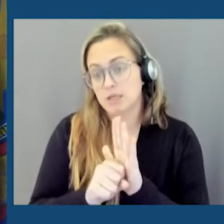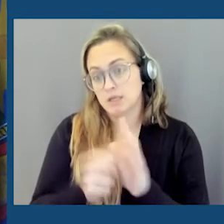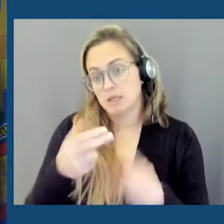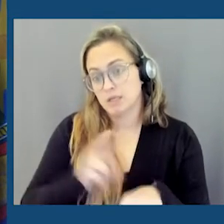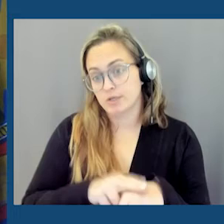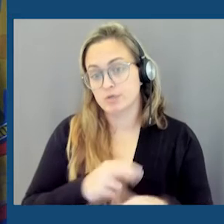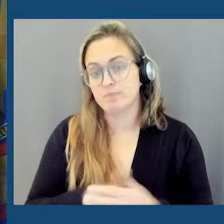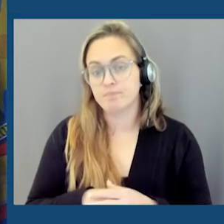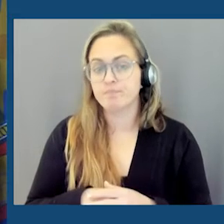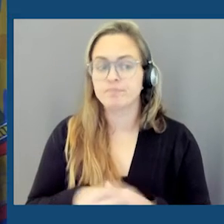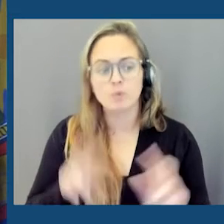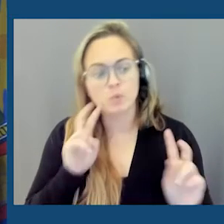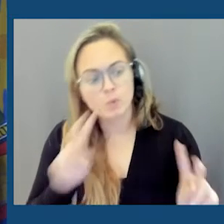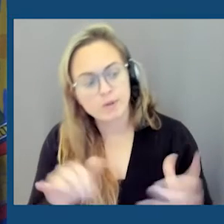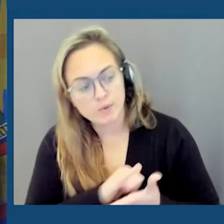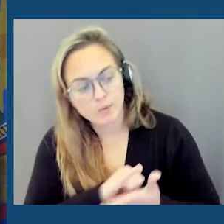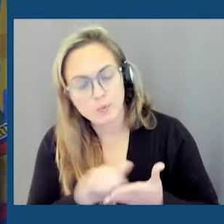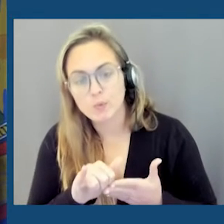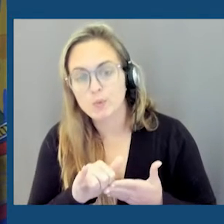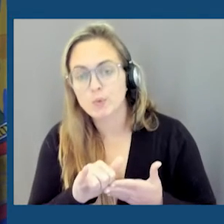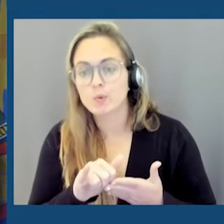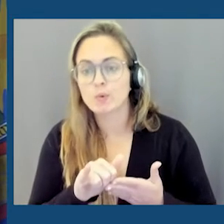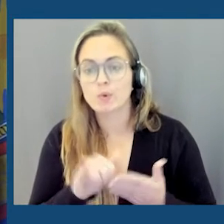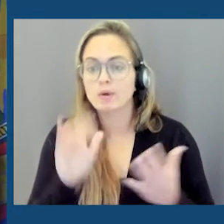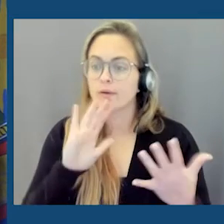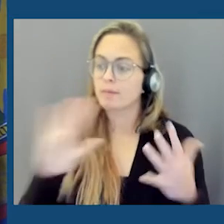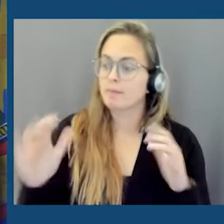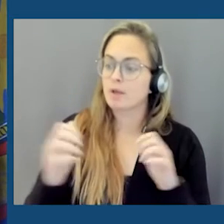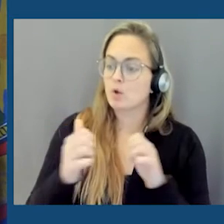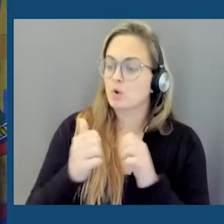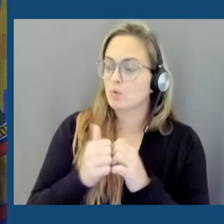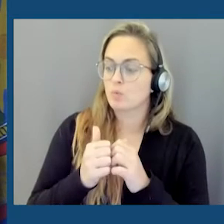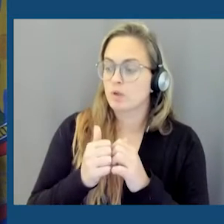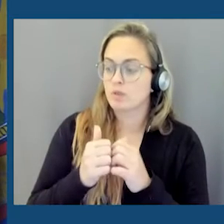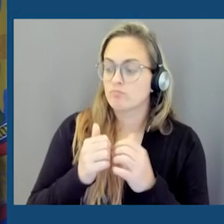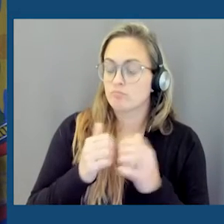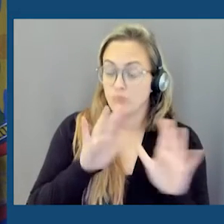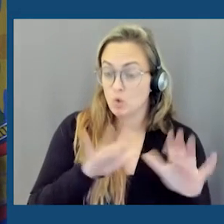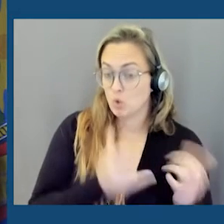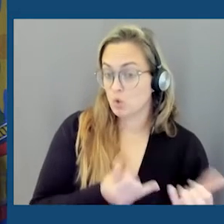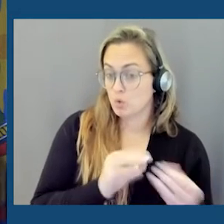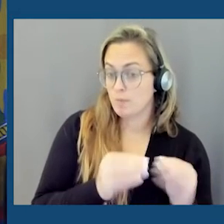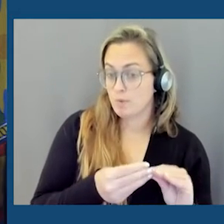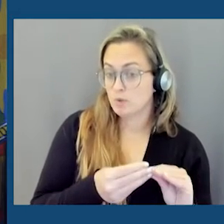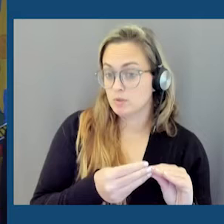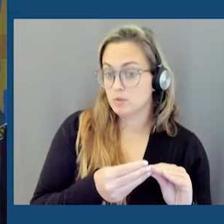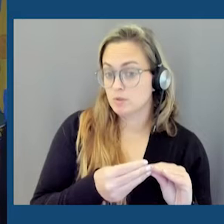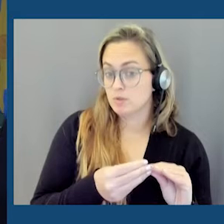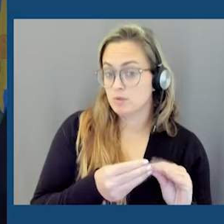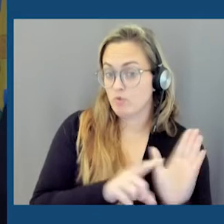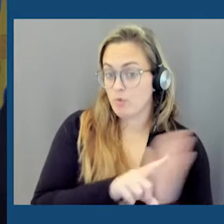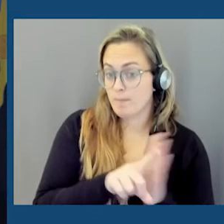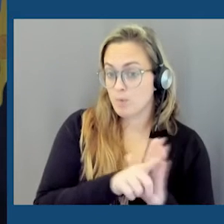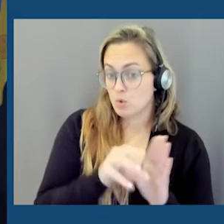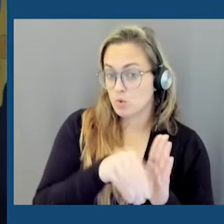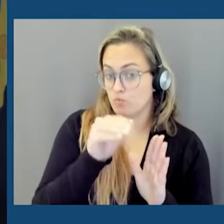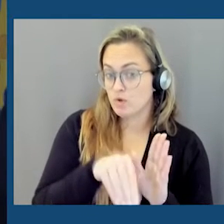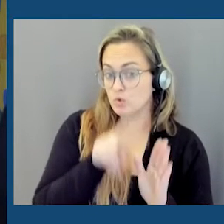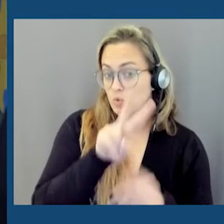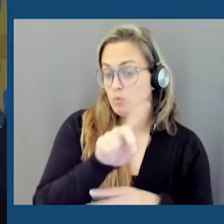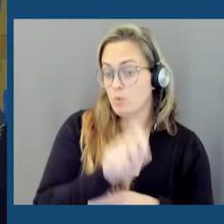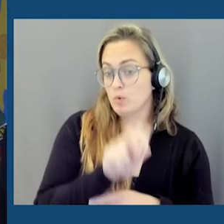you look at New York, and you compare New York numbers, current numbers, a murder rate, for instance, of